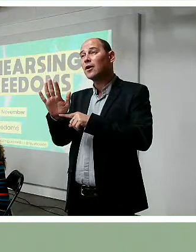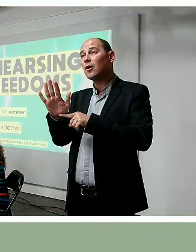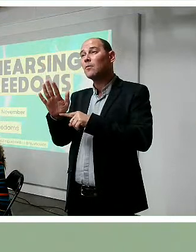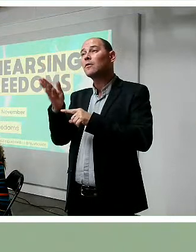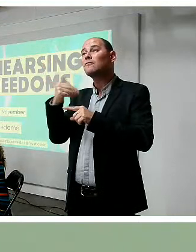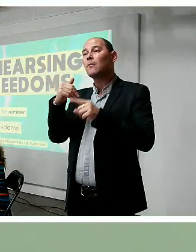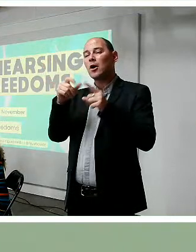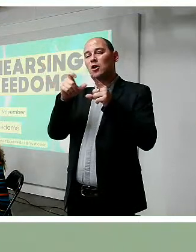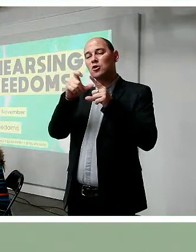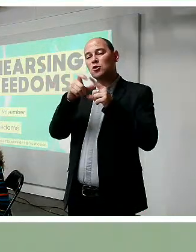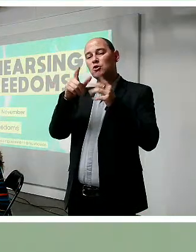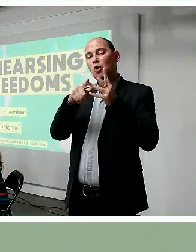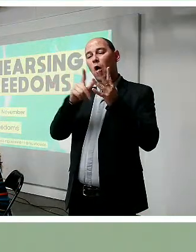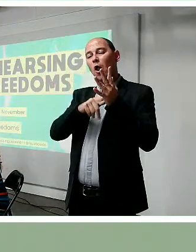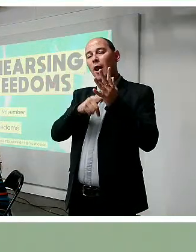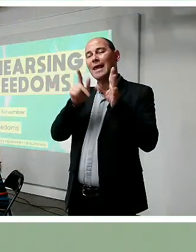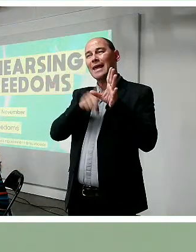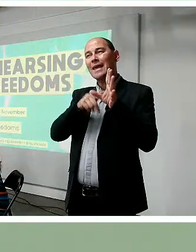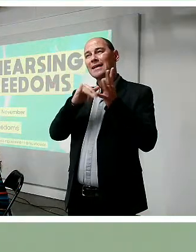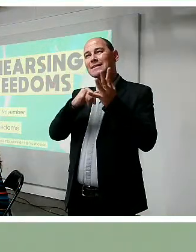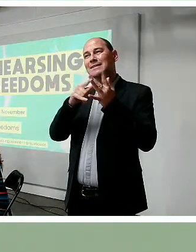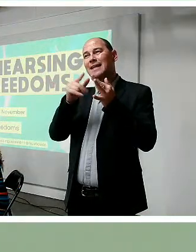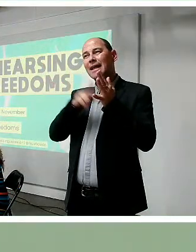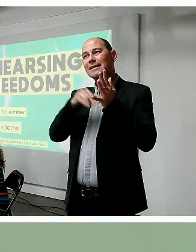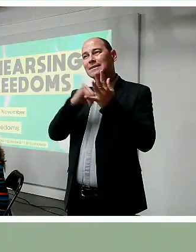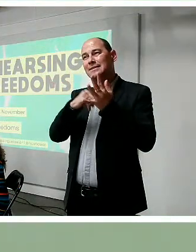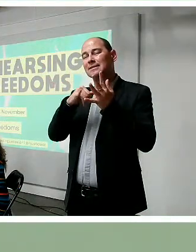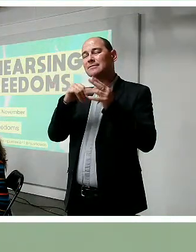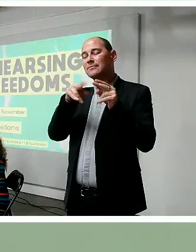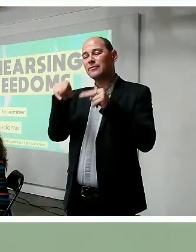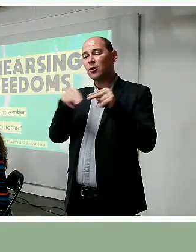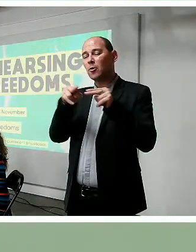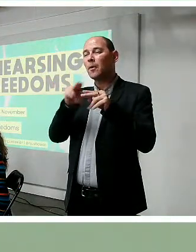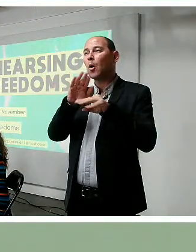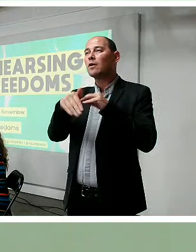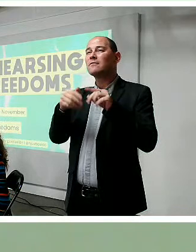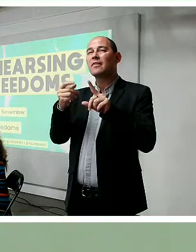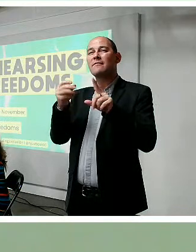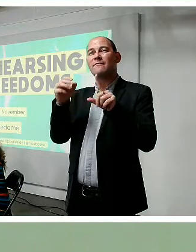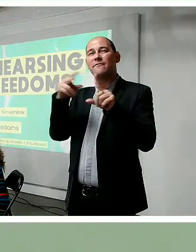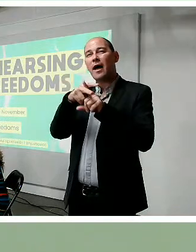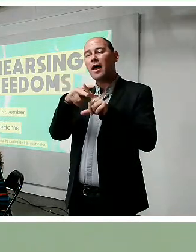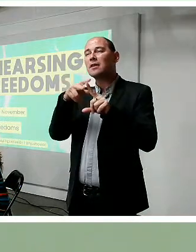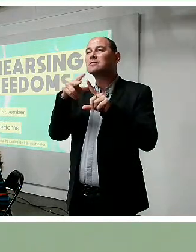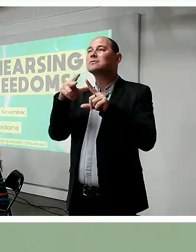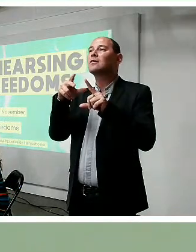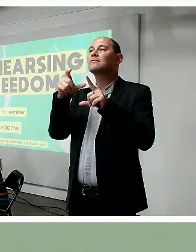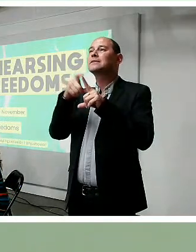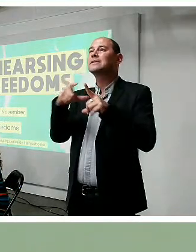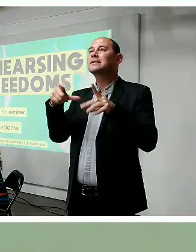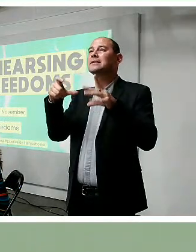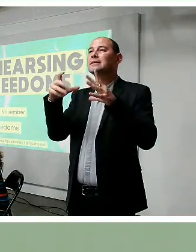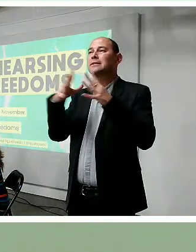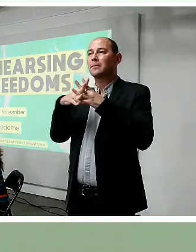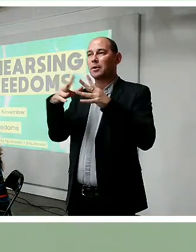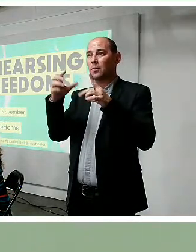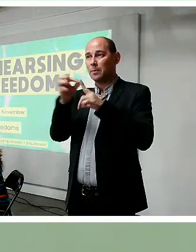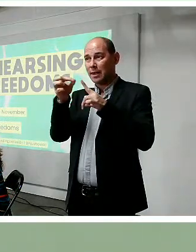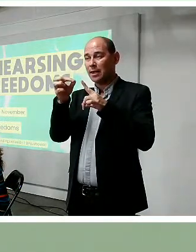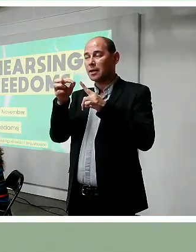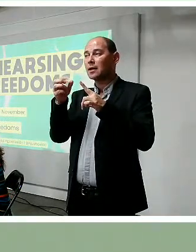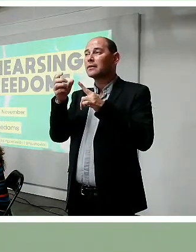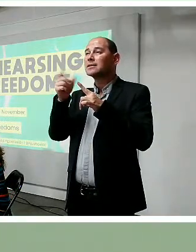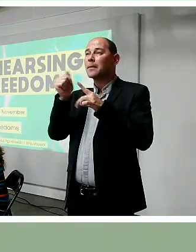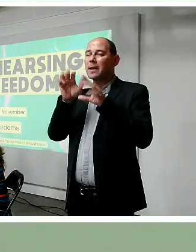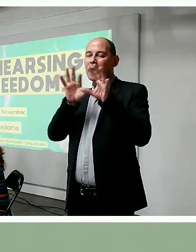Dolly Sen's film about the violence of the Department for Work and Pensions. And there's some of her pieces from the protest that the film